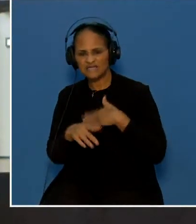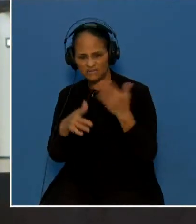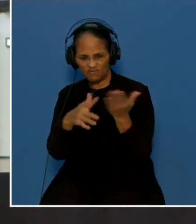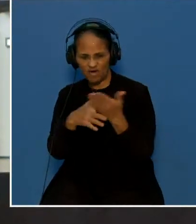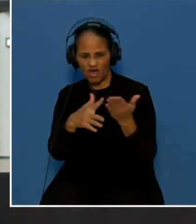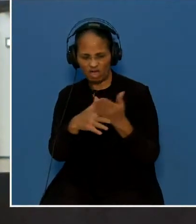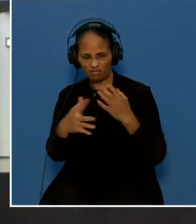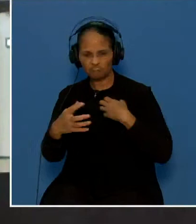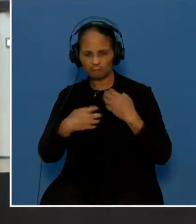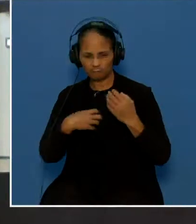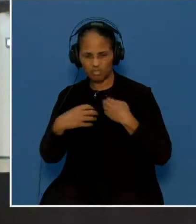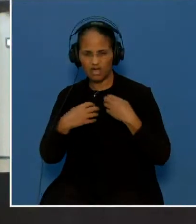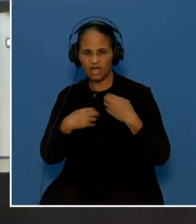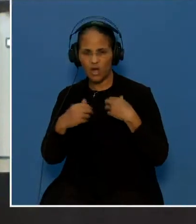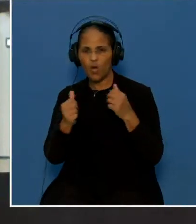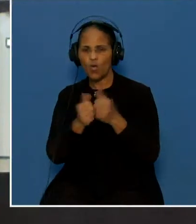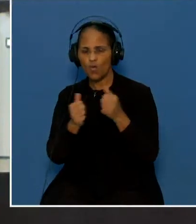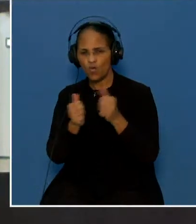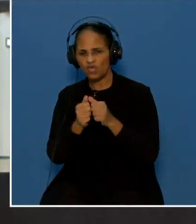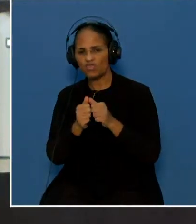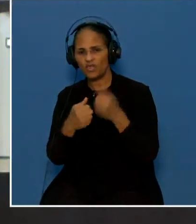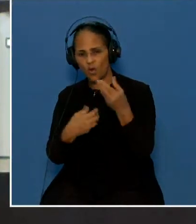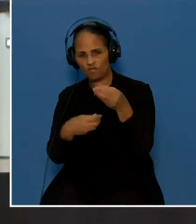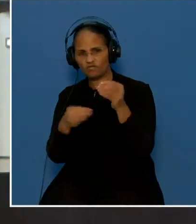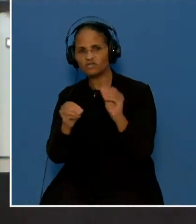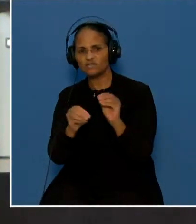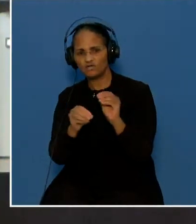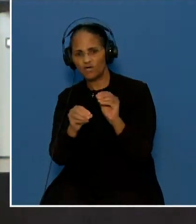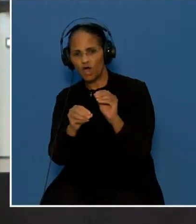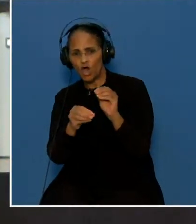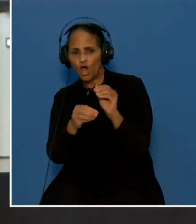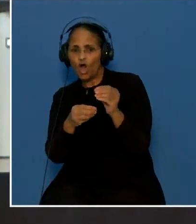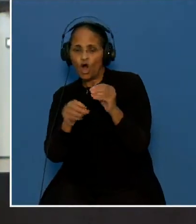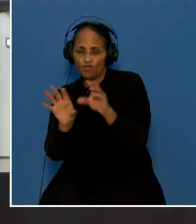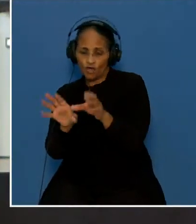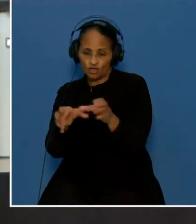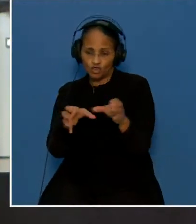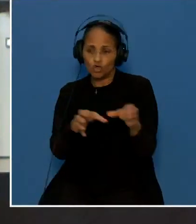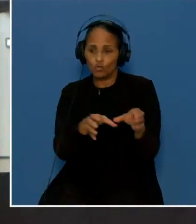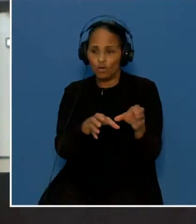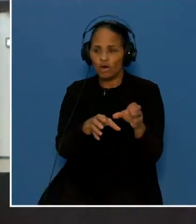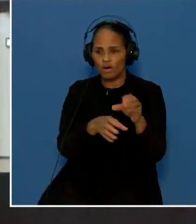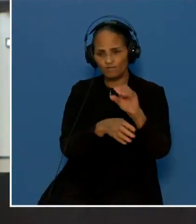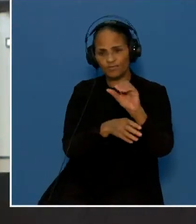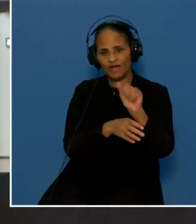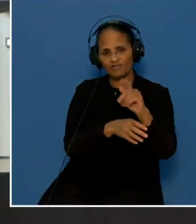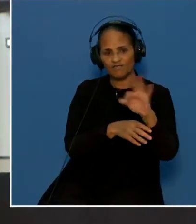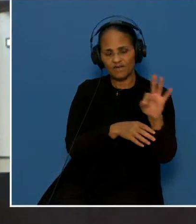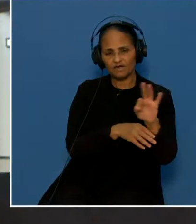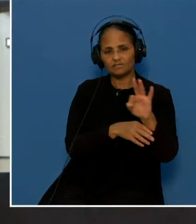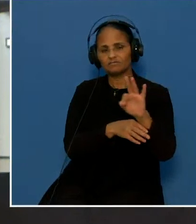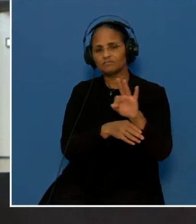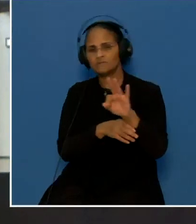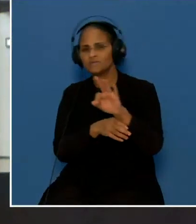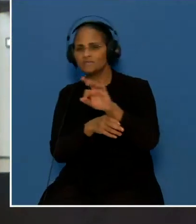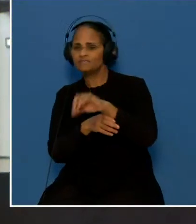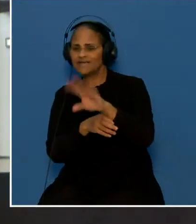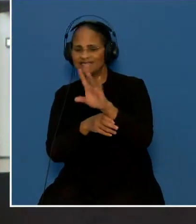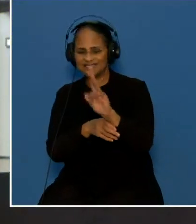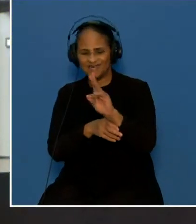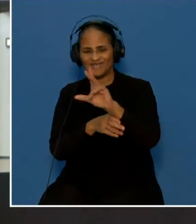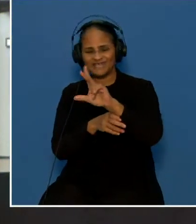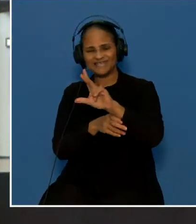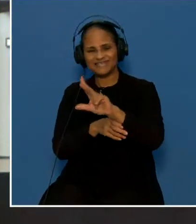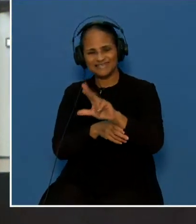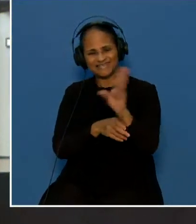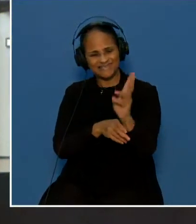immediately with the Office of Consumer Affairs. And please call the number 297-7627 so they